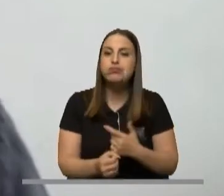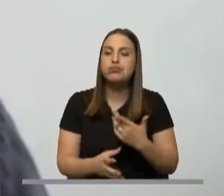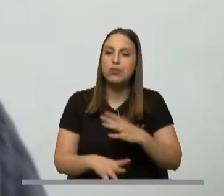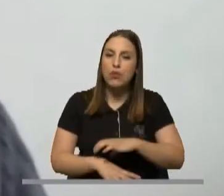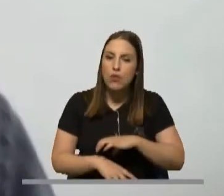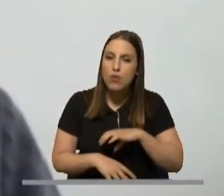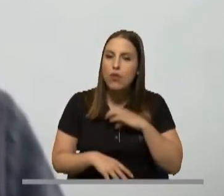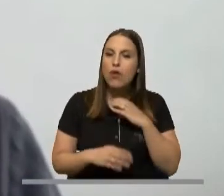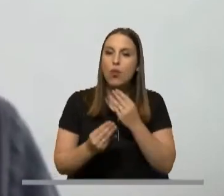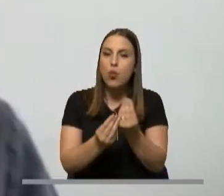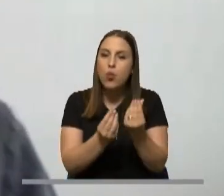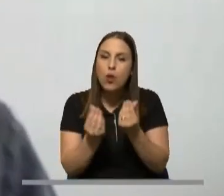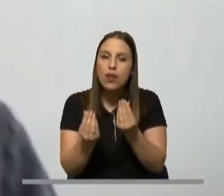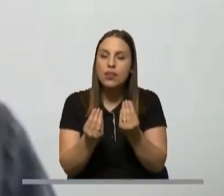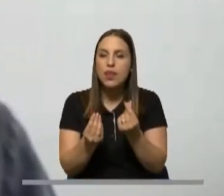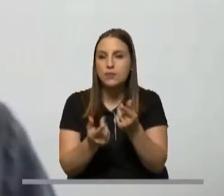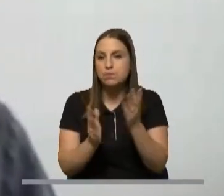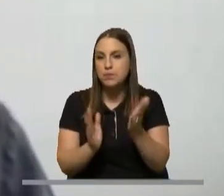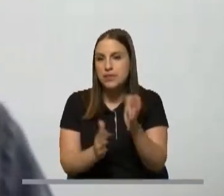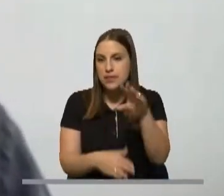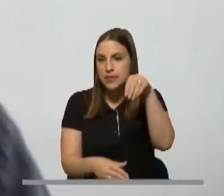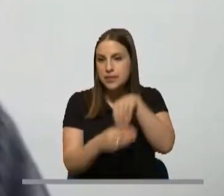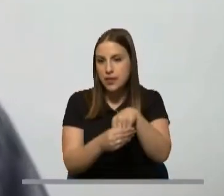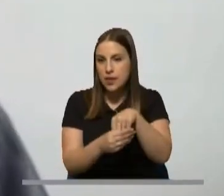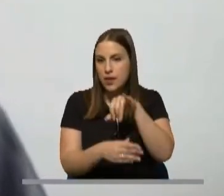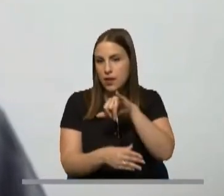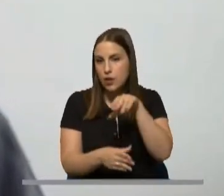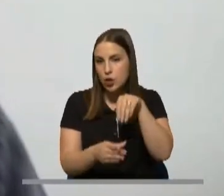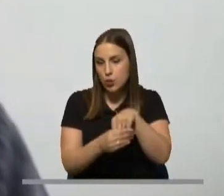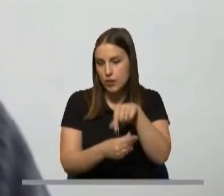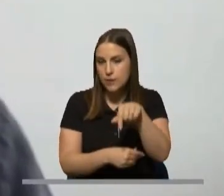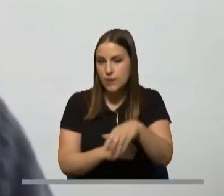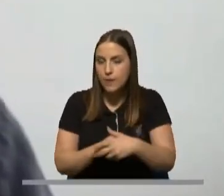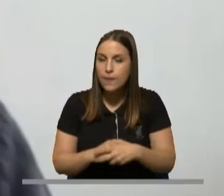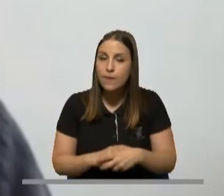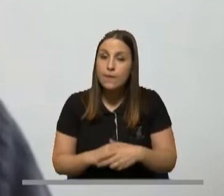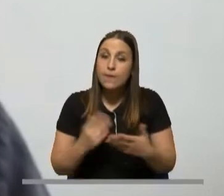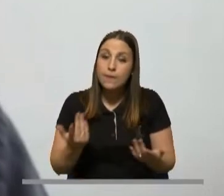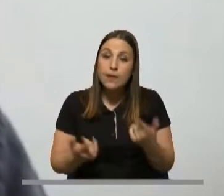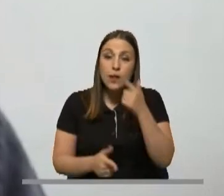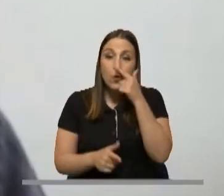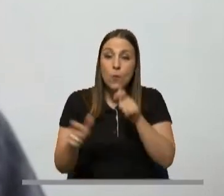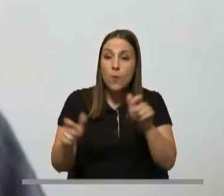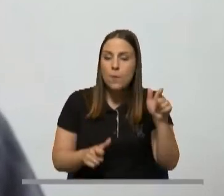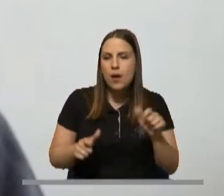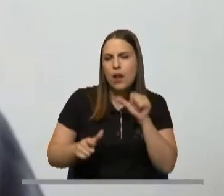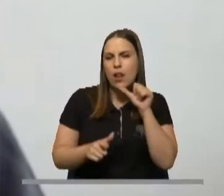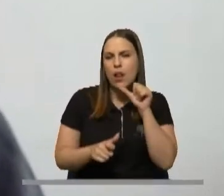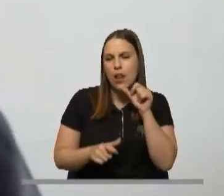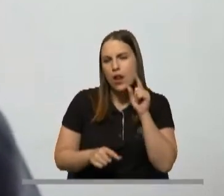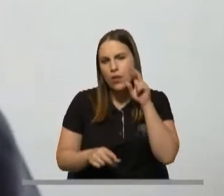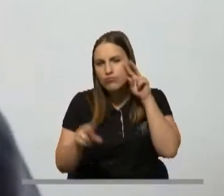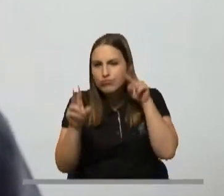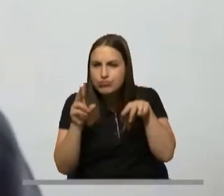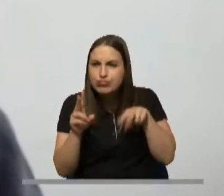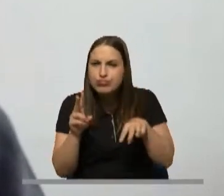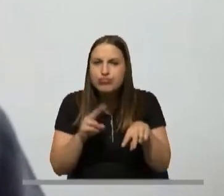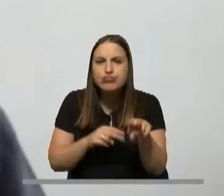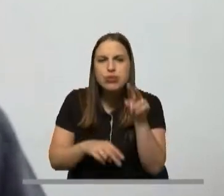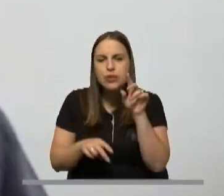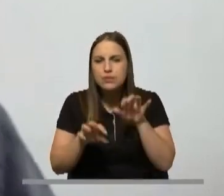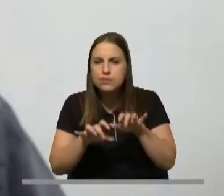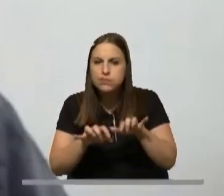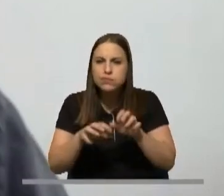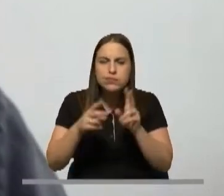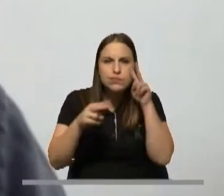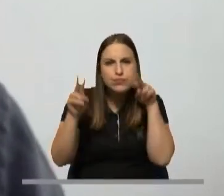deviance, or quality, are considered. If humans routinely navigate situations of ambiguity,